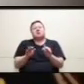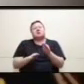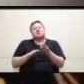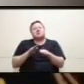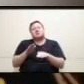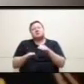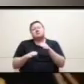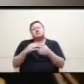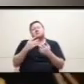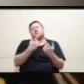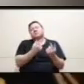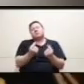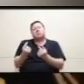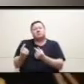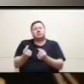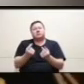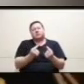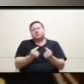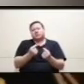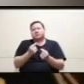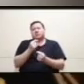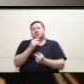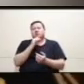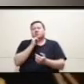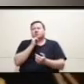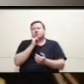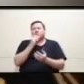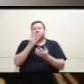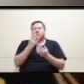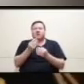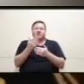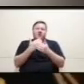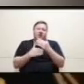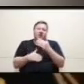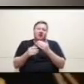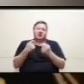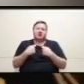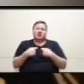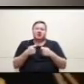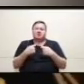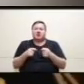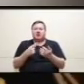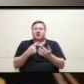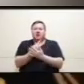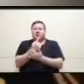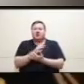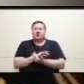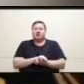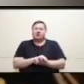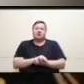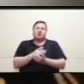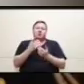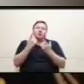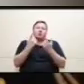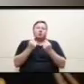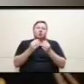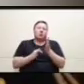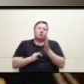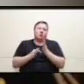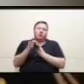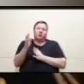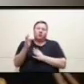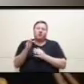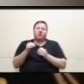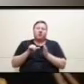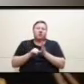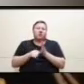to not have underspending occur again? And what are you doing to improve your grant